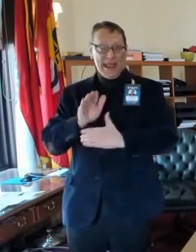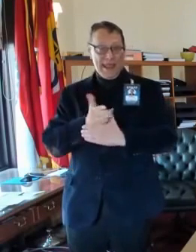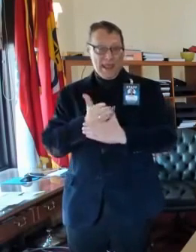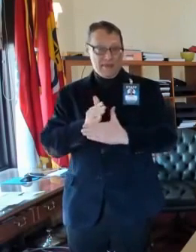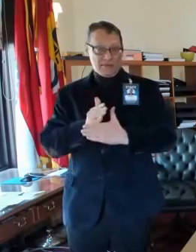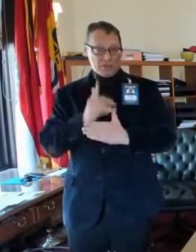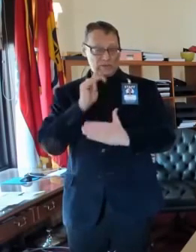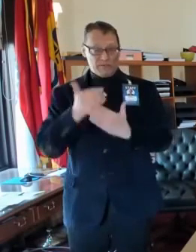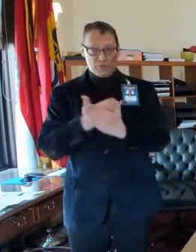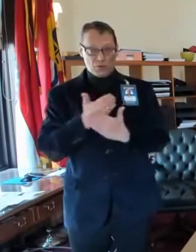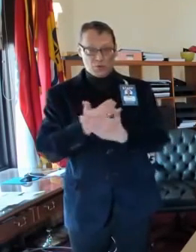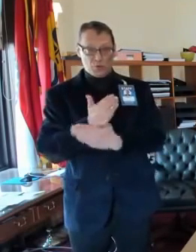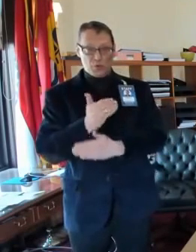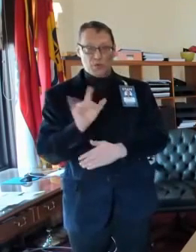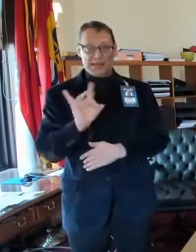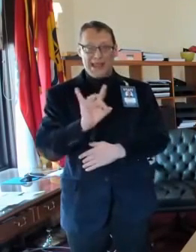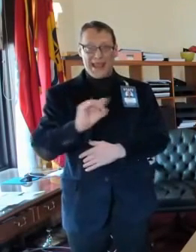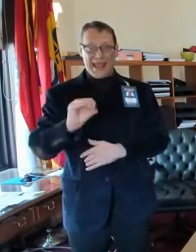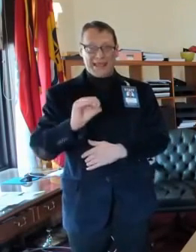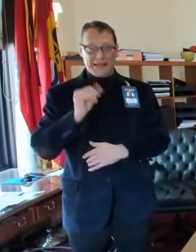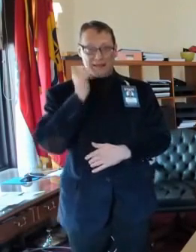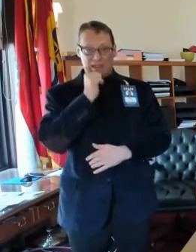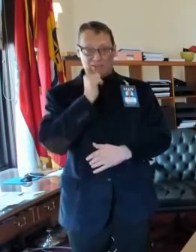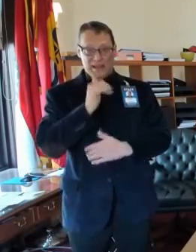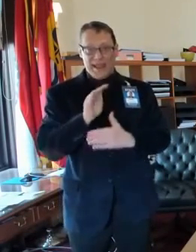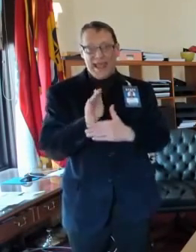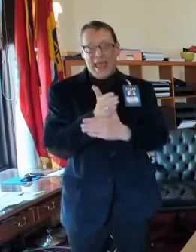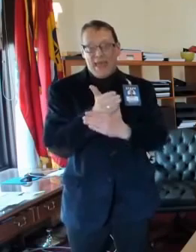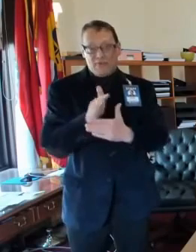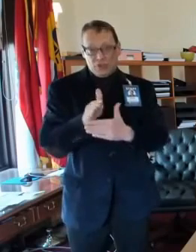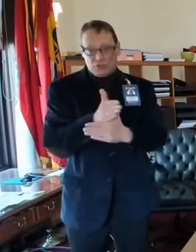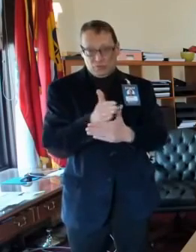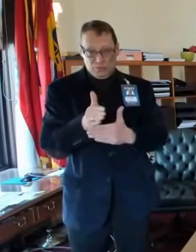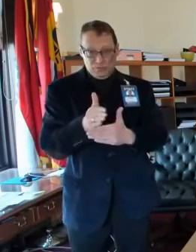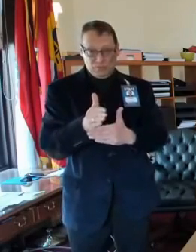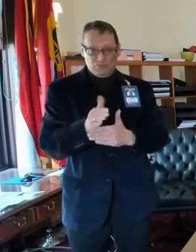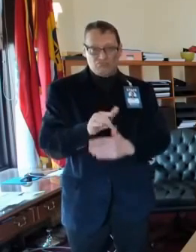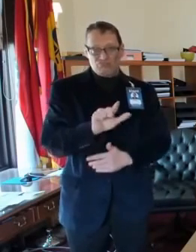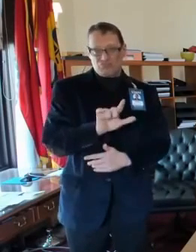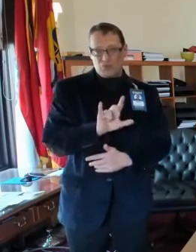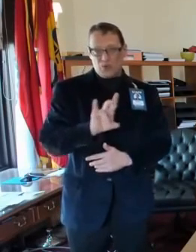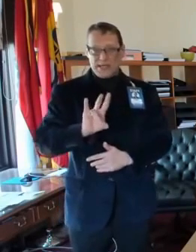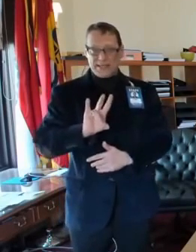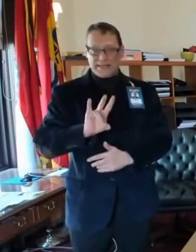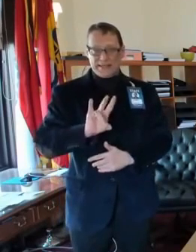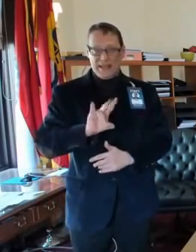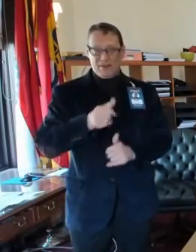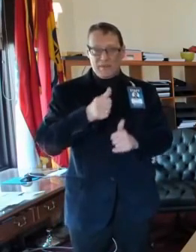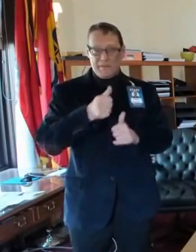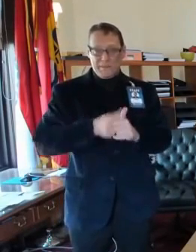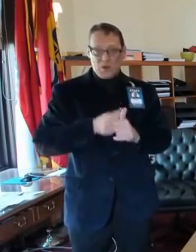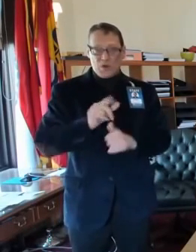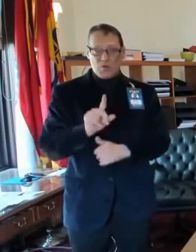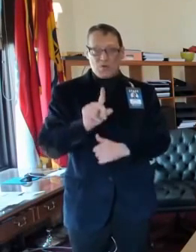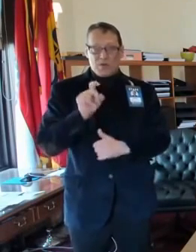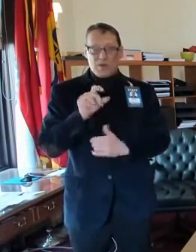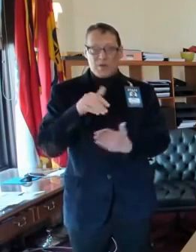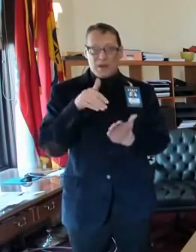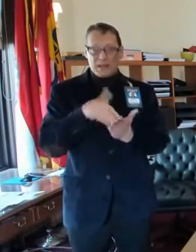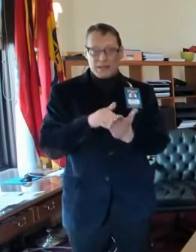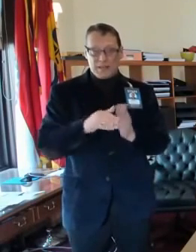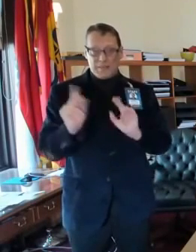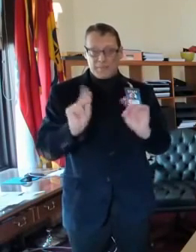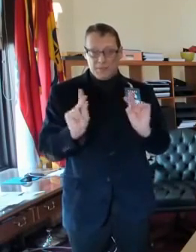of new cases is 80 cases a day. So that's about 27 cases per 100,000